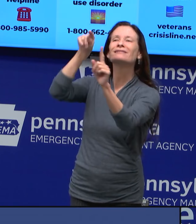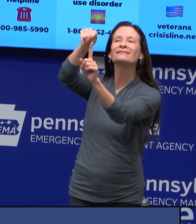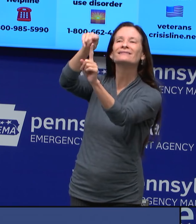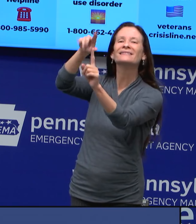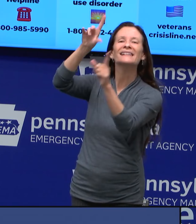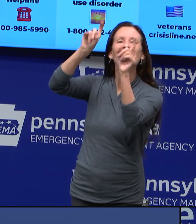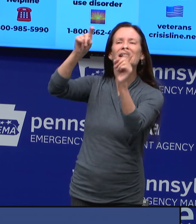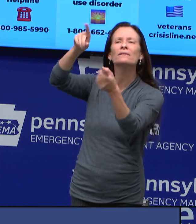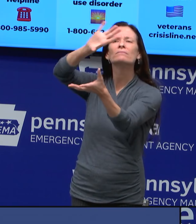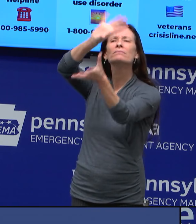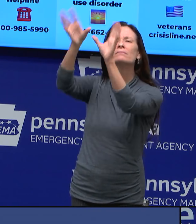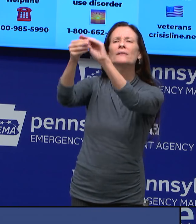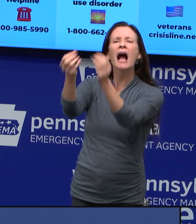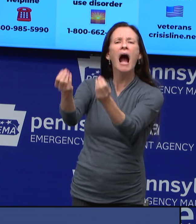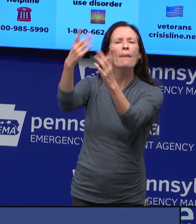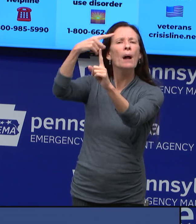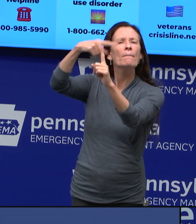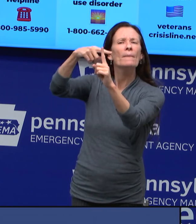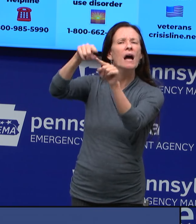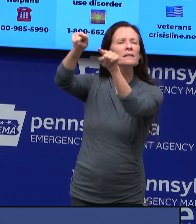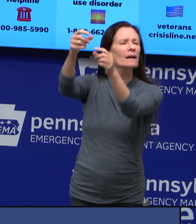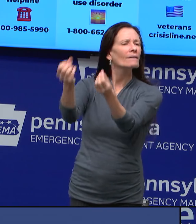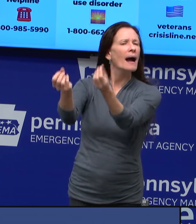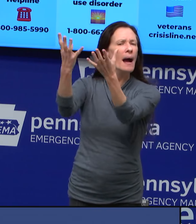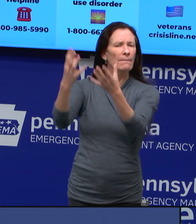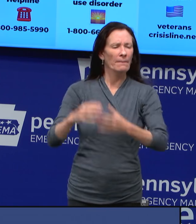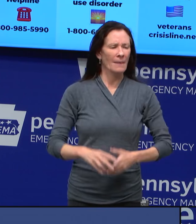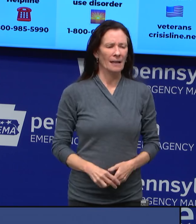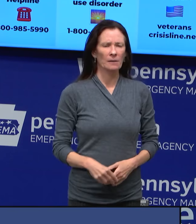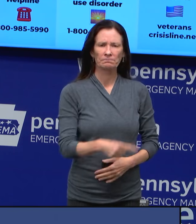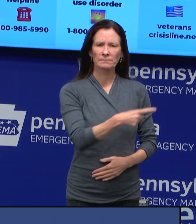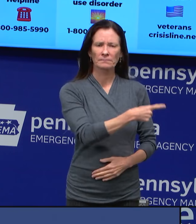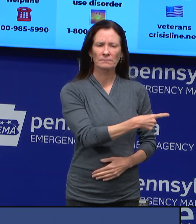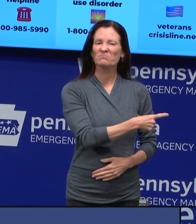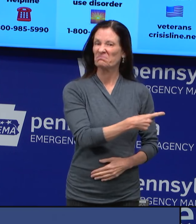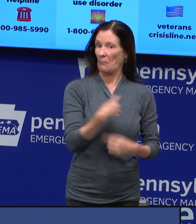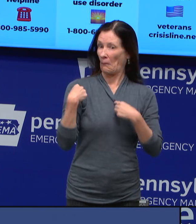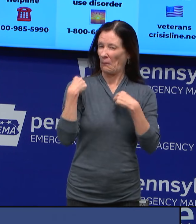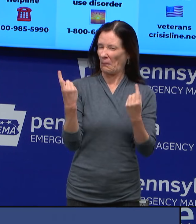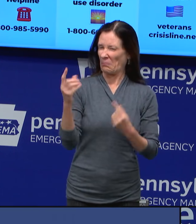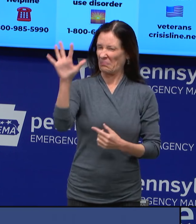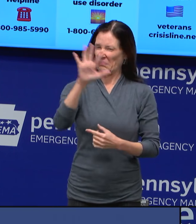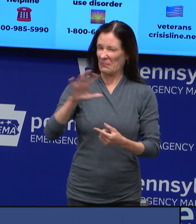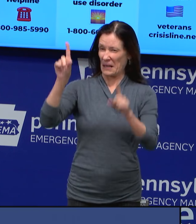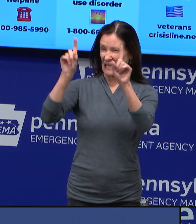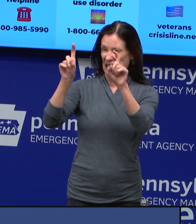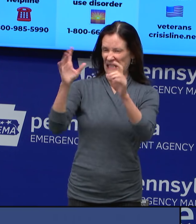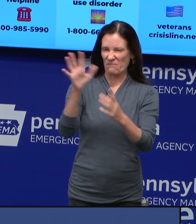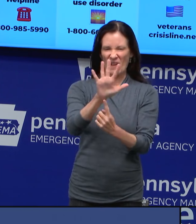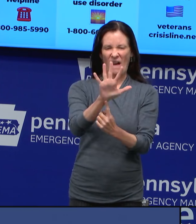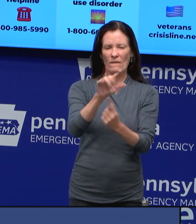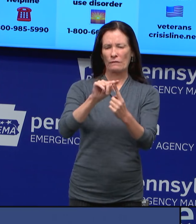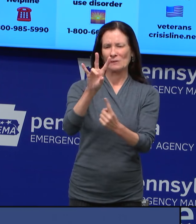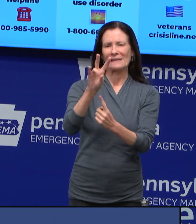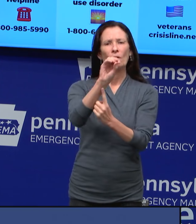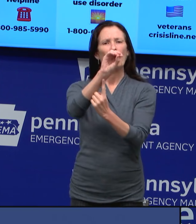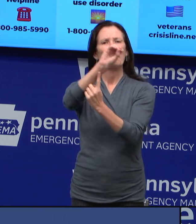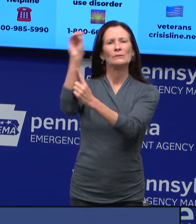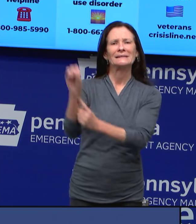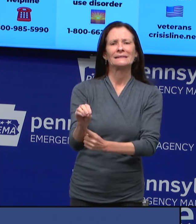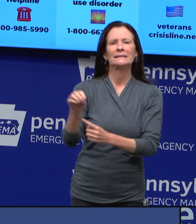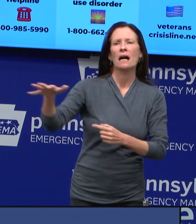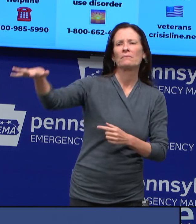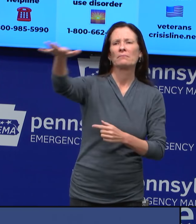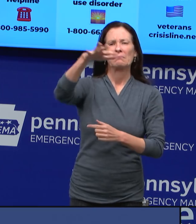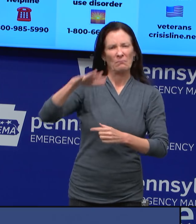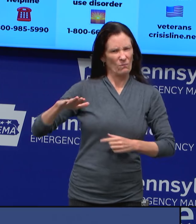tests have come back positive. It's a relatively low percentage, but it brings out a point. We want more people to come to that